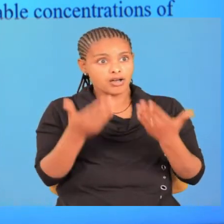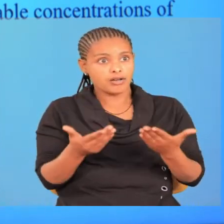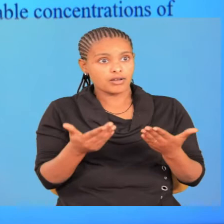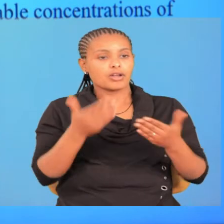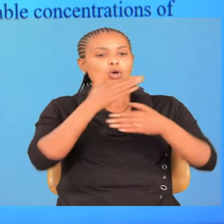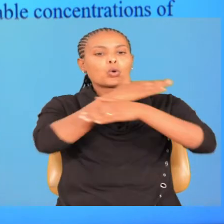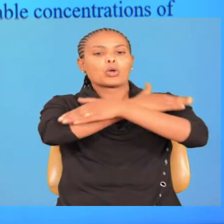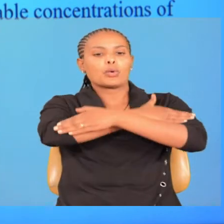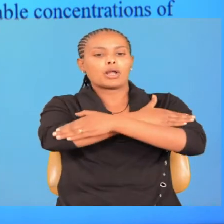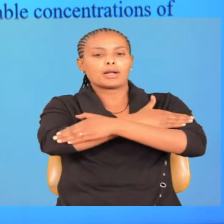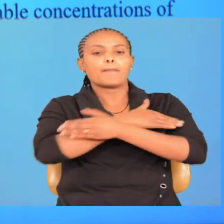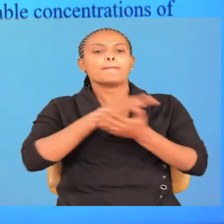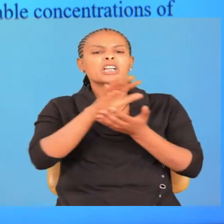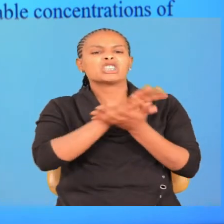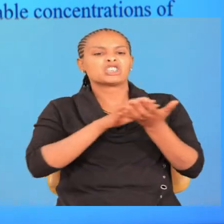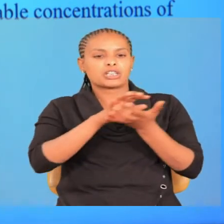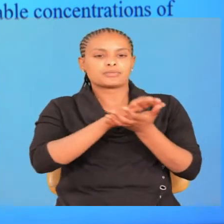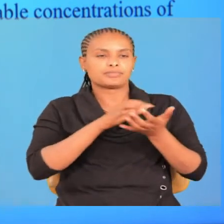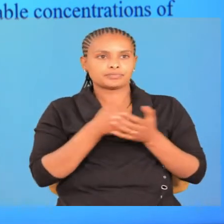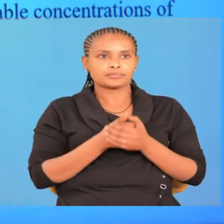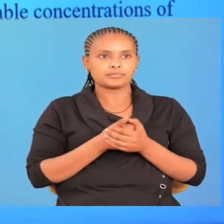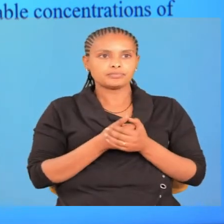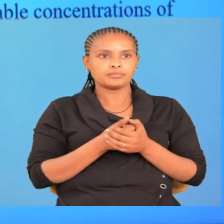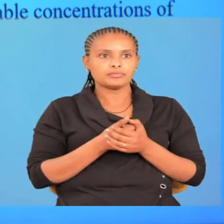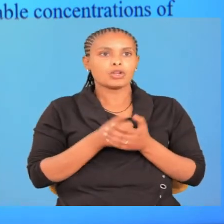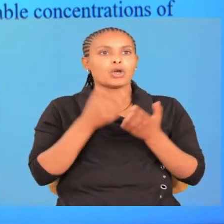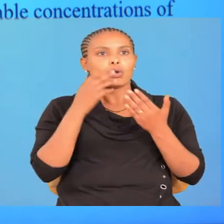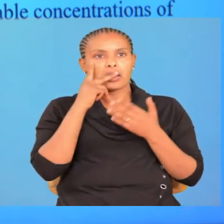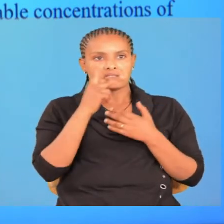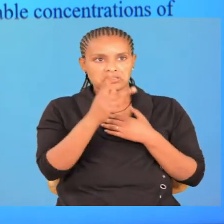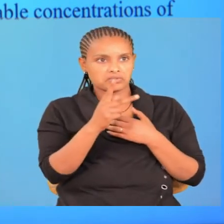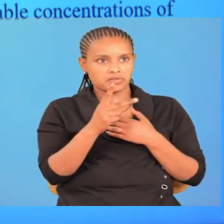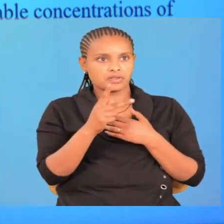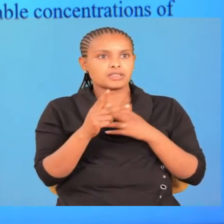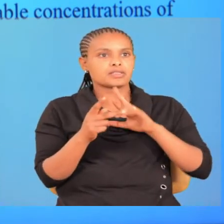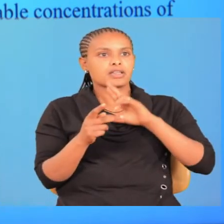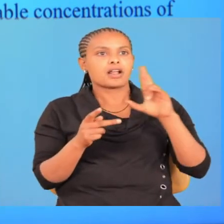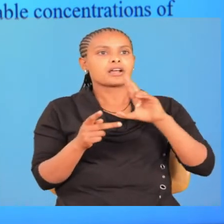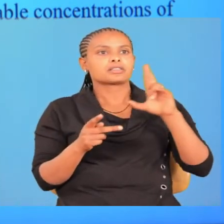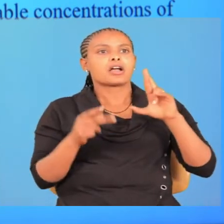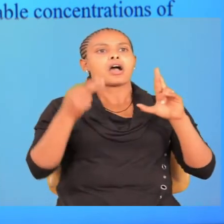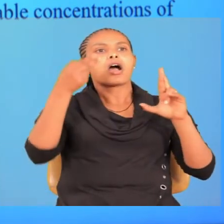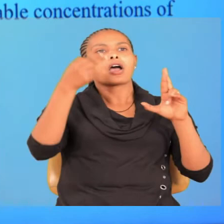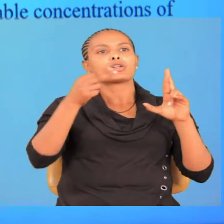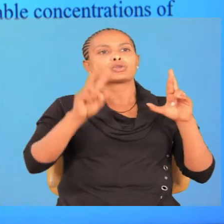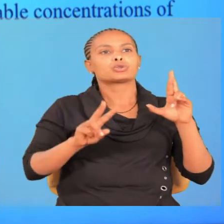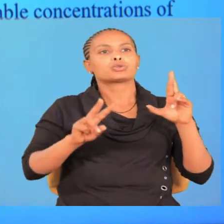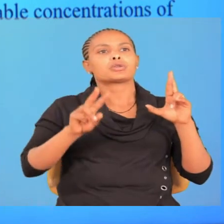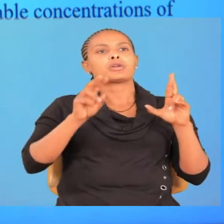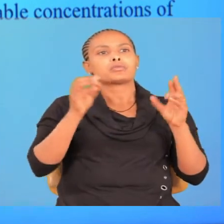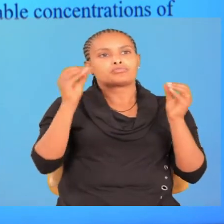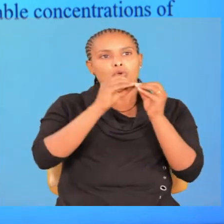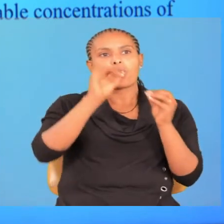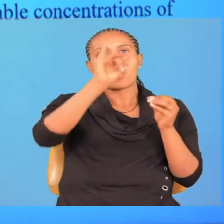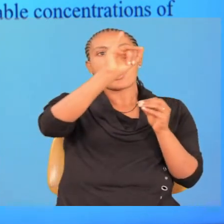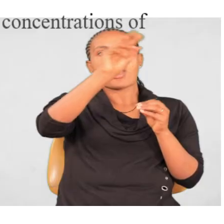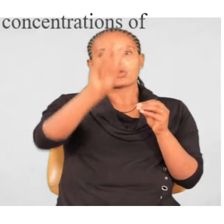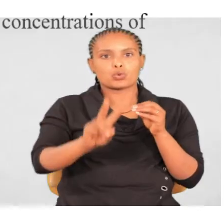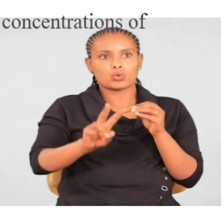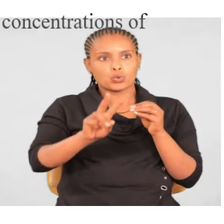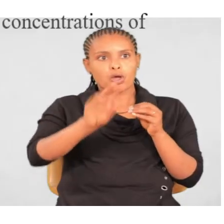the equilibrium mixture. Look at this for the reaction of hydrogen with I2. You see this